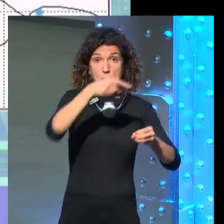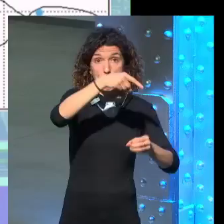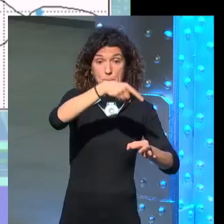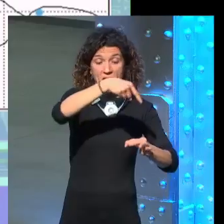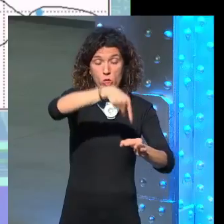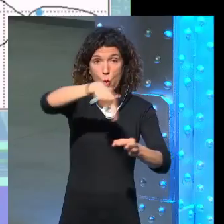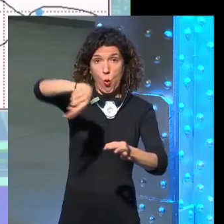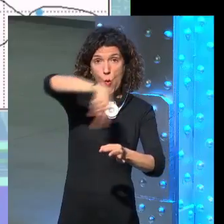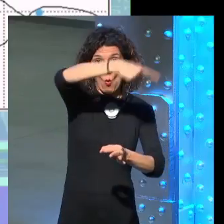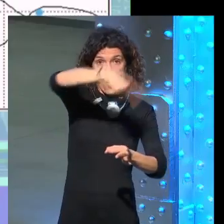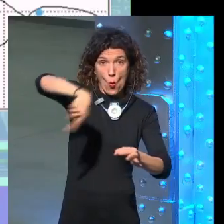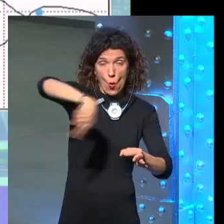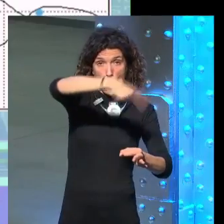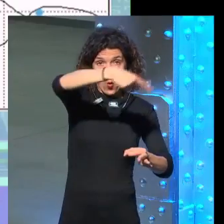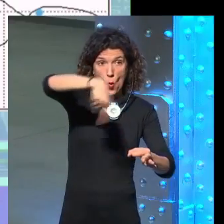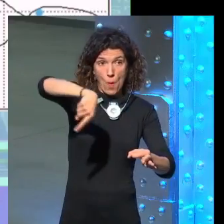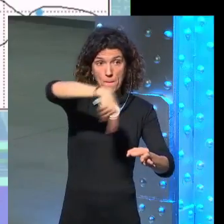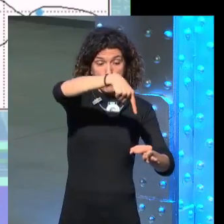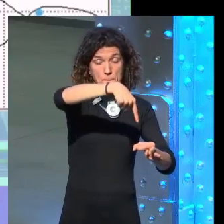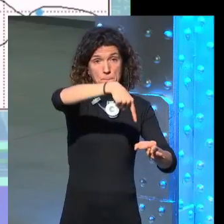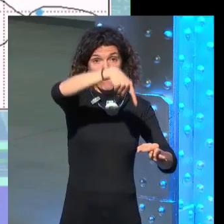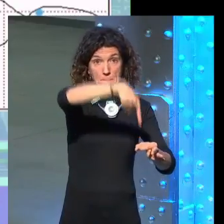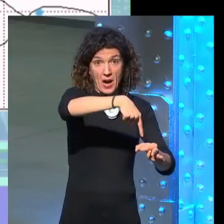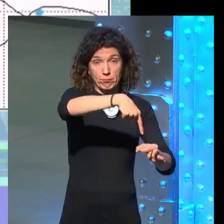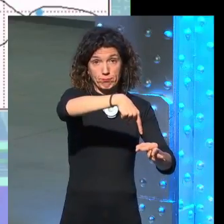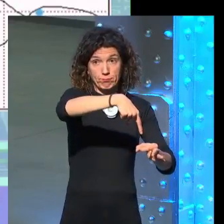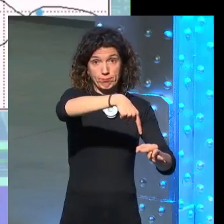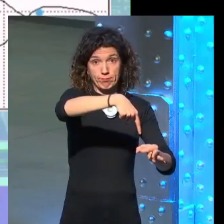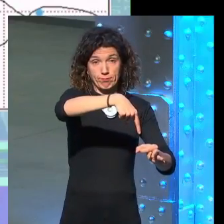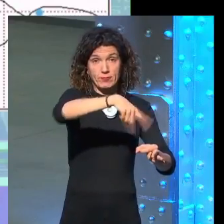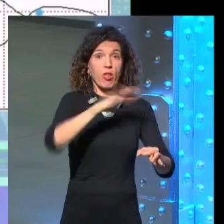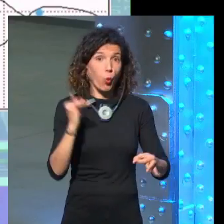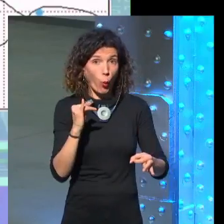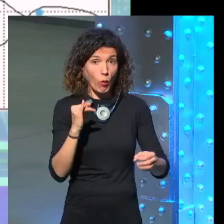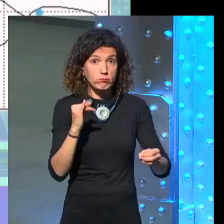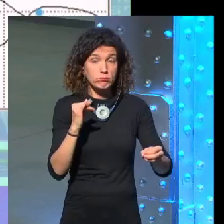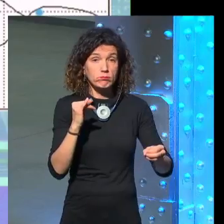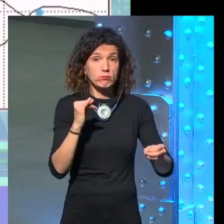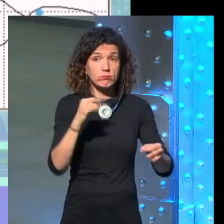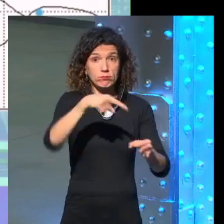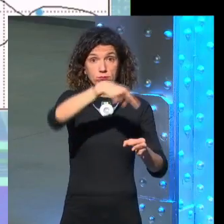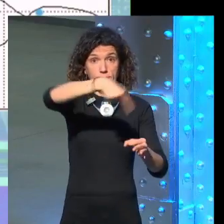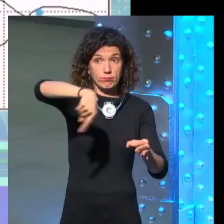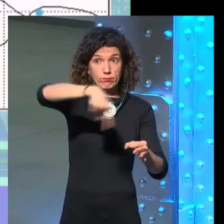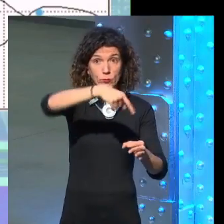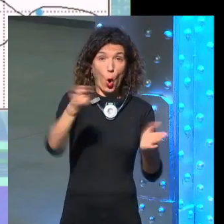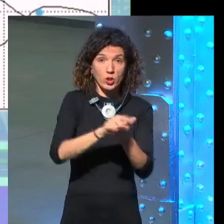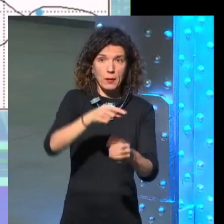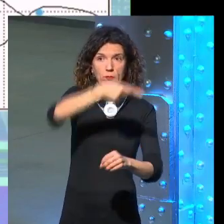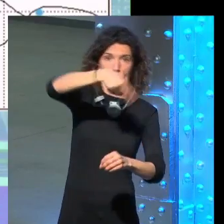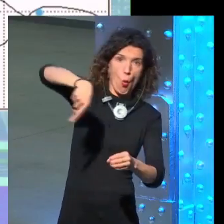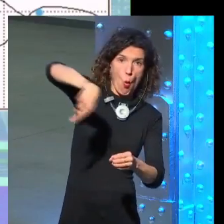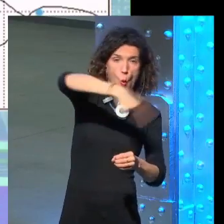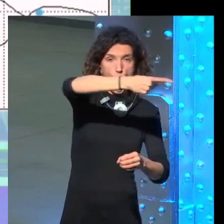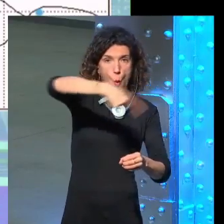blue magnet. Then I changed just the 6th decimal place of one of the starting positions. You can barely see it starting